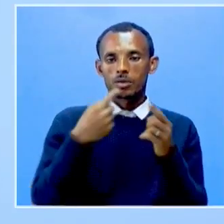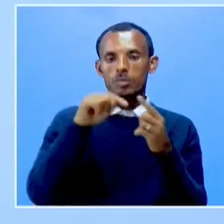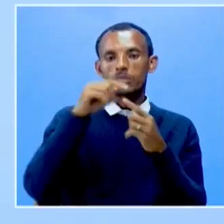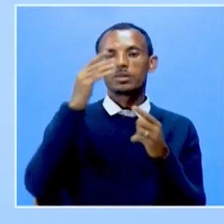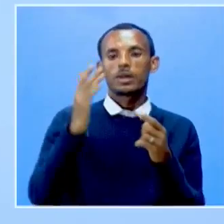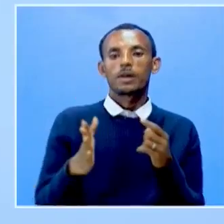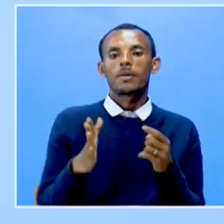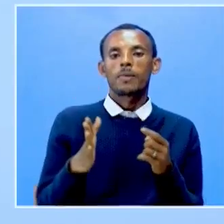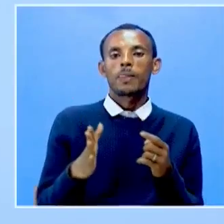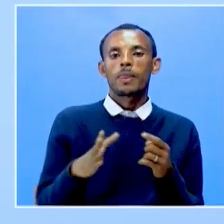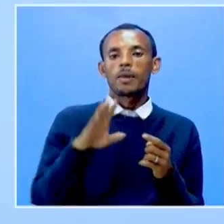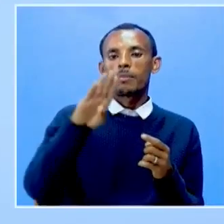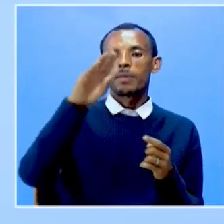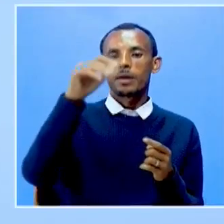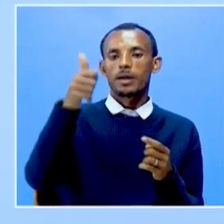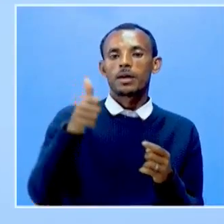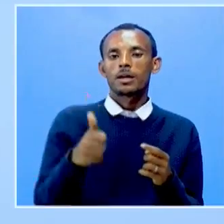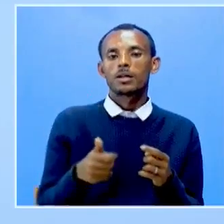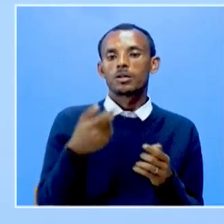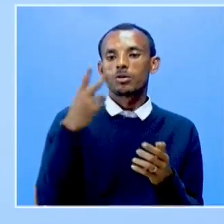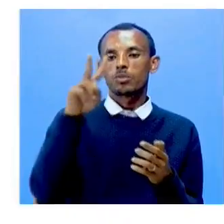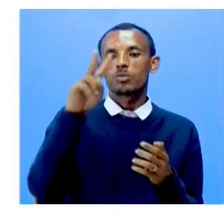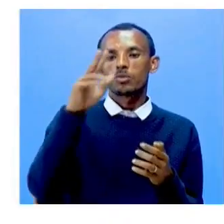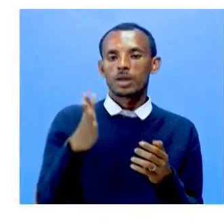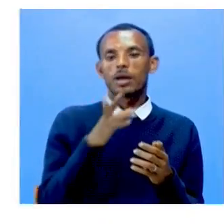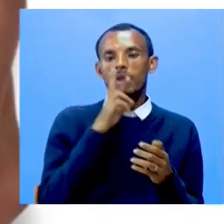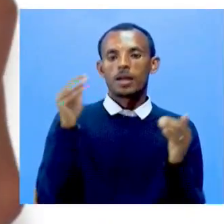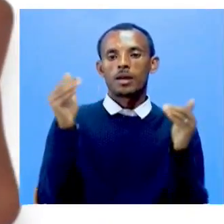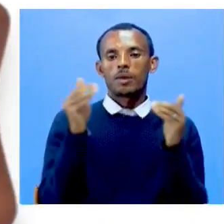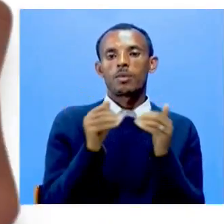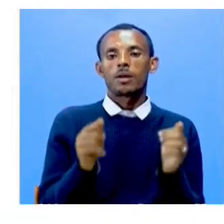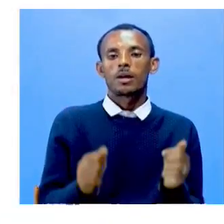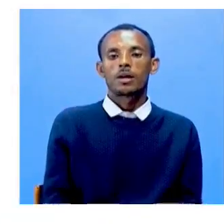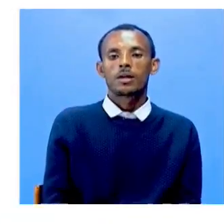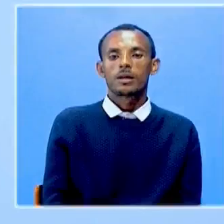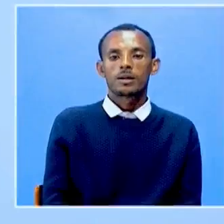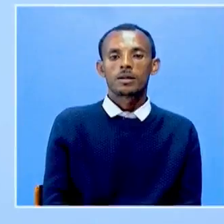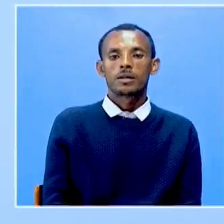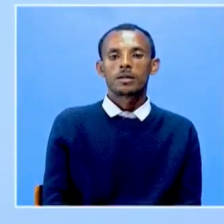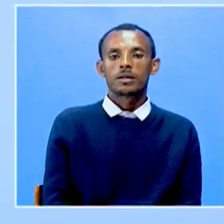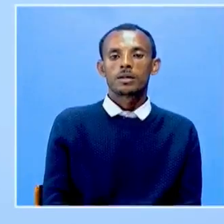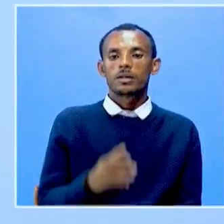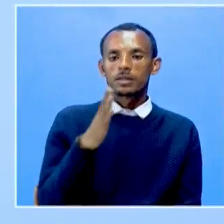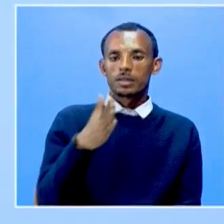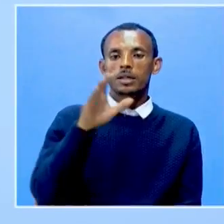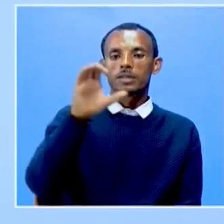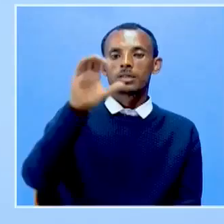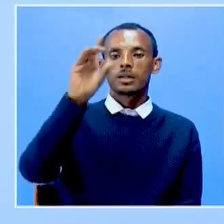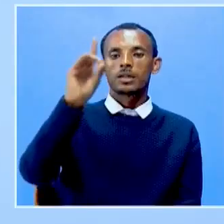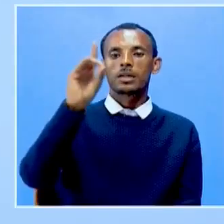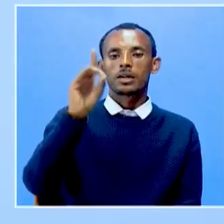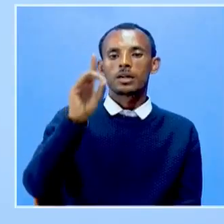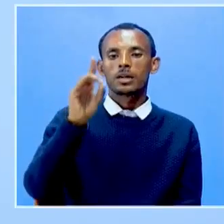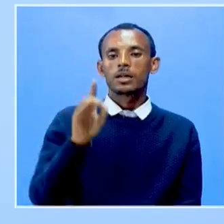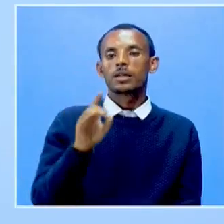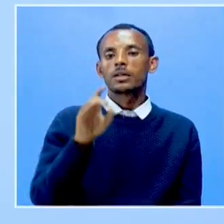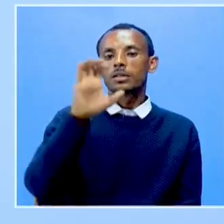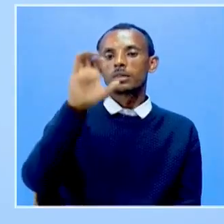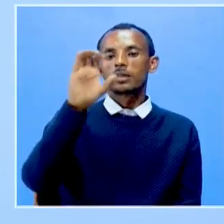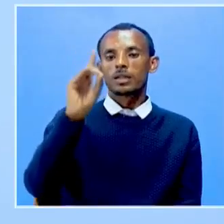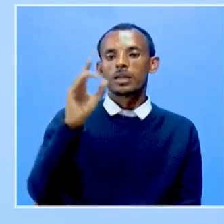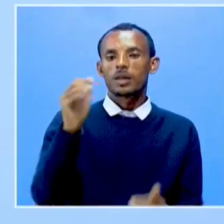side BA. These two sides are also congruent. Now here, side CD, this side